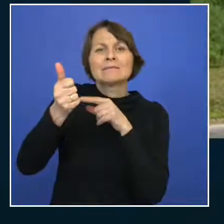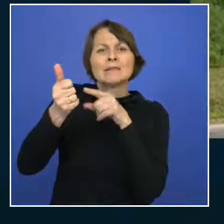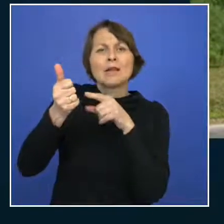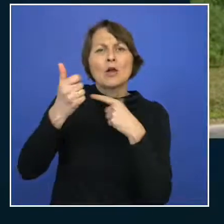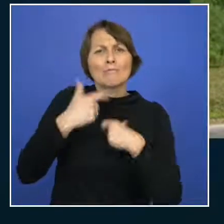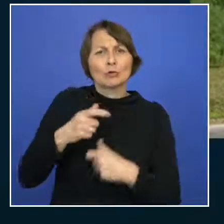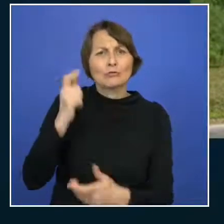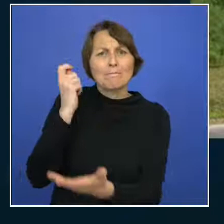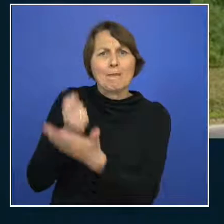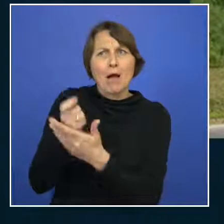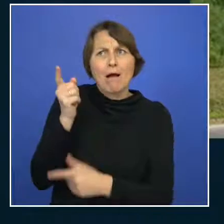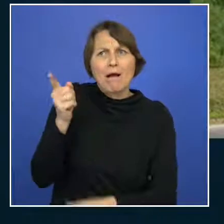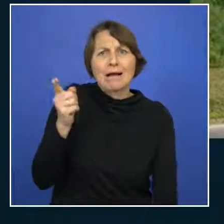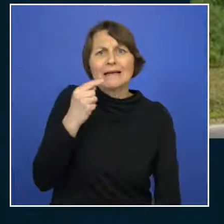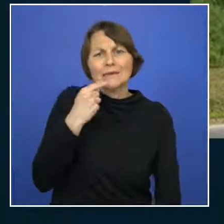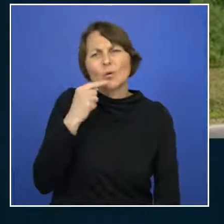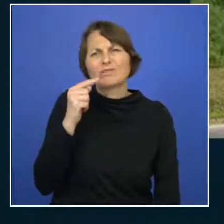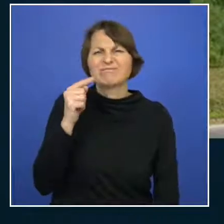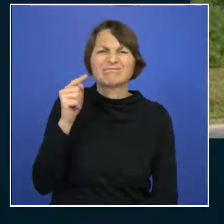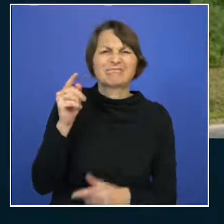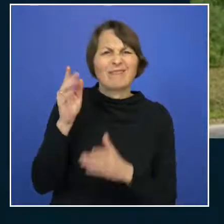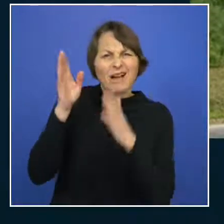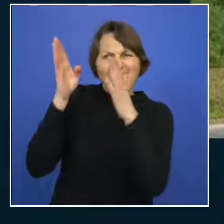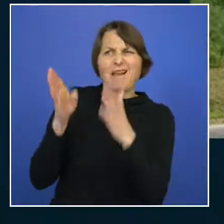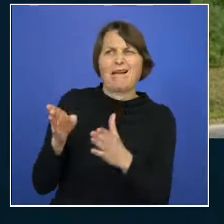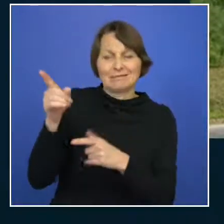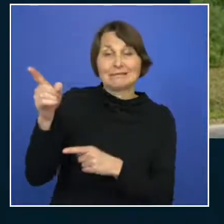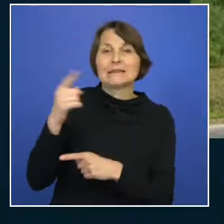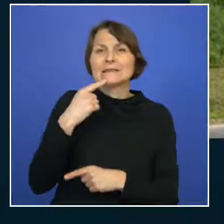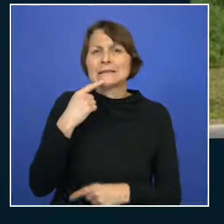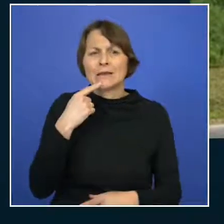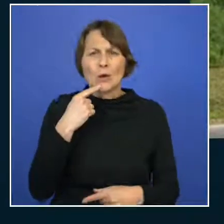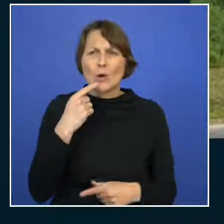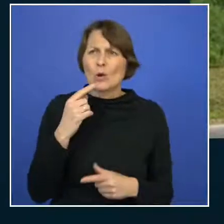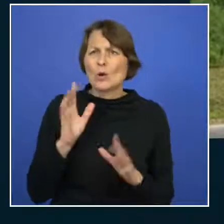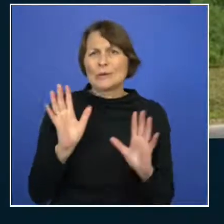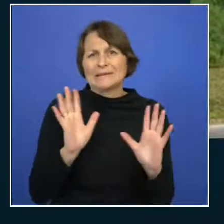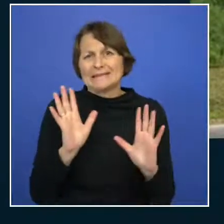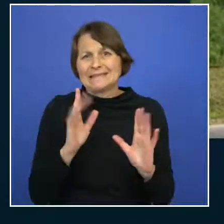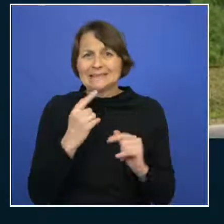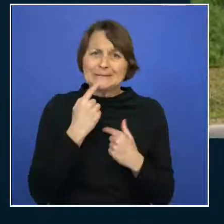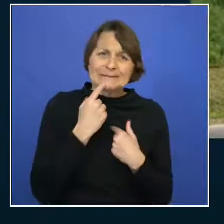that it would take so much financial